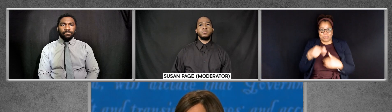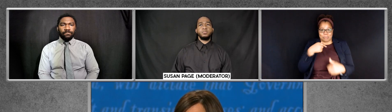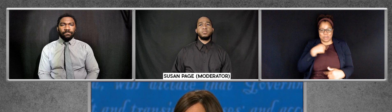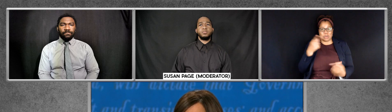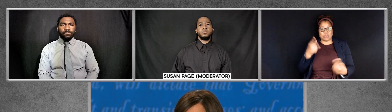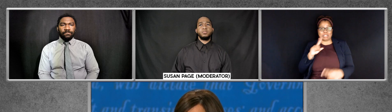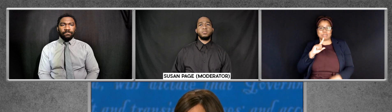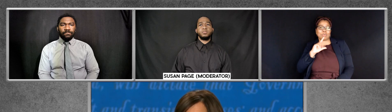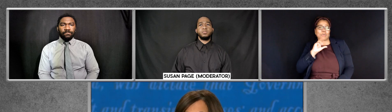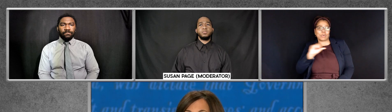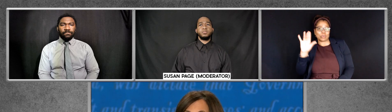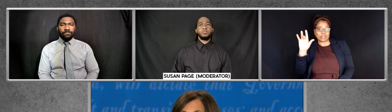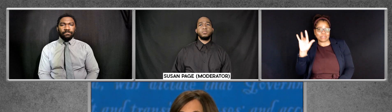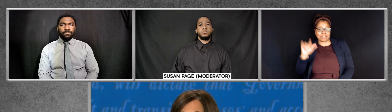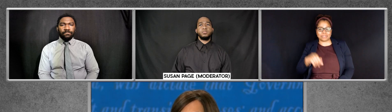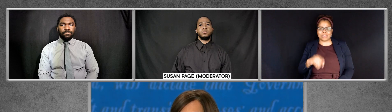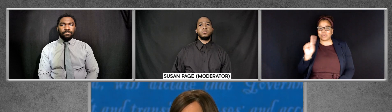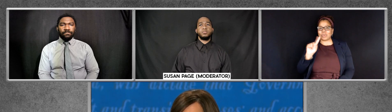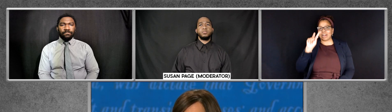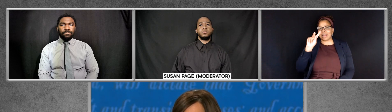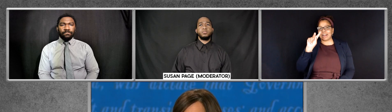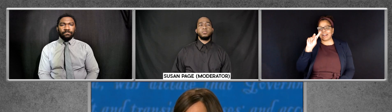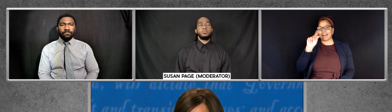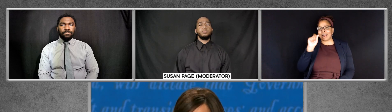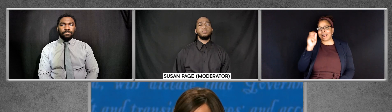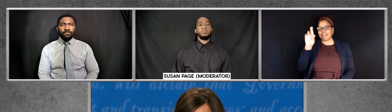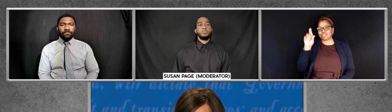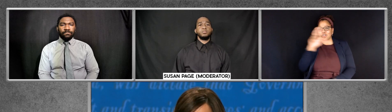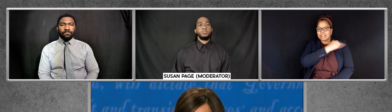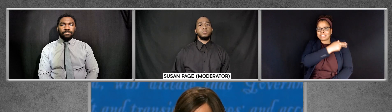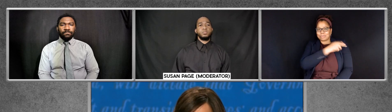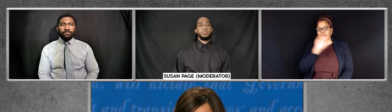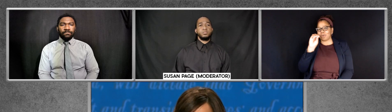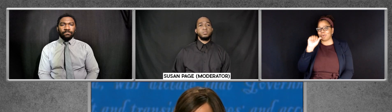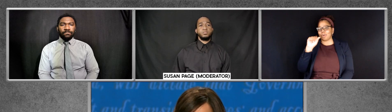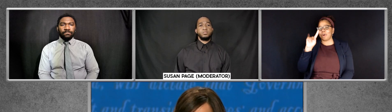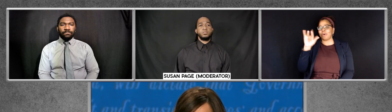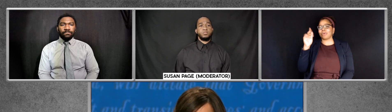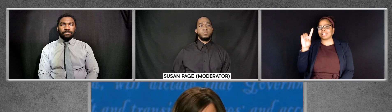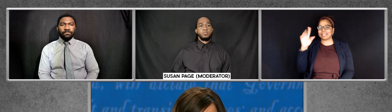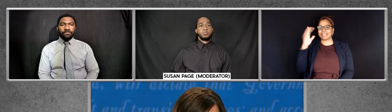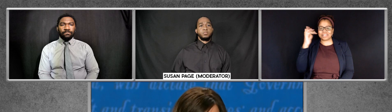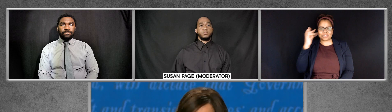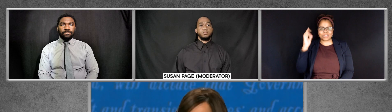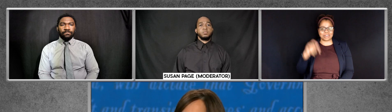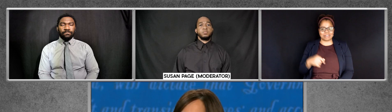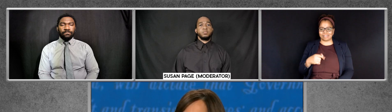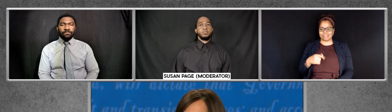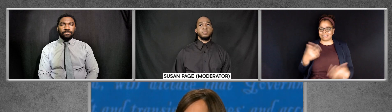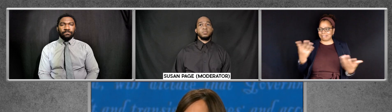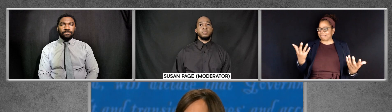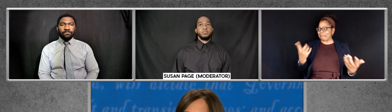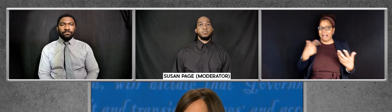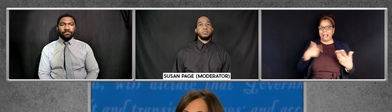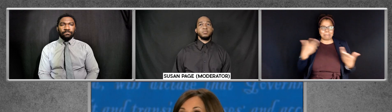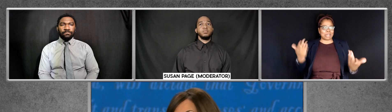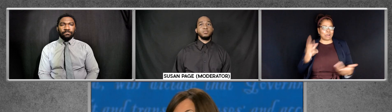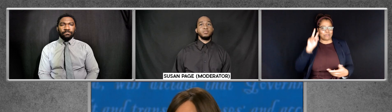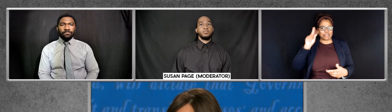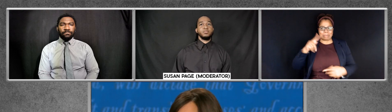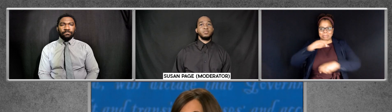25 at Kaiser Hospital in Oakland, California. And the thought that I'd be sitting here right now, I